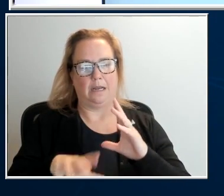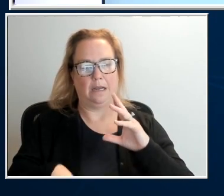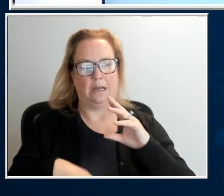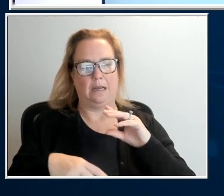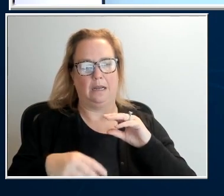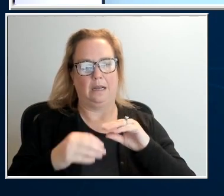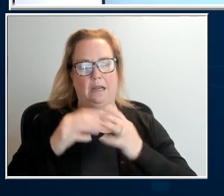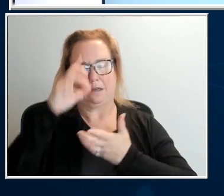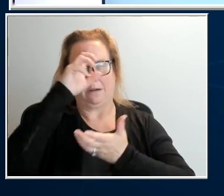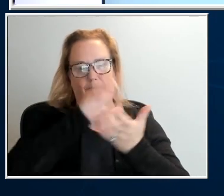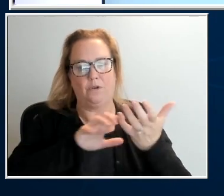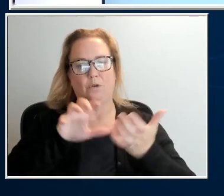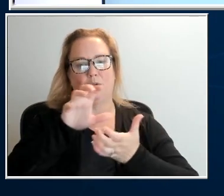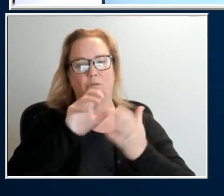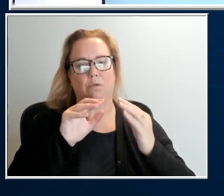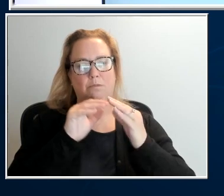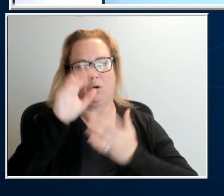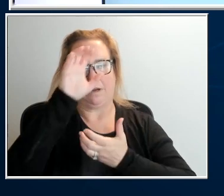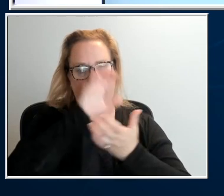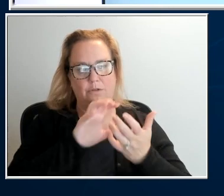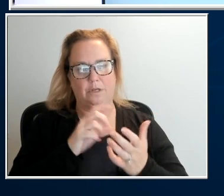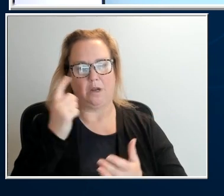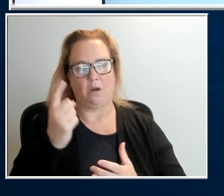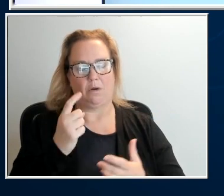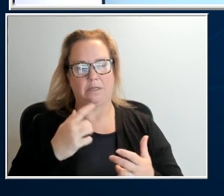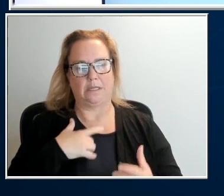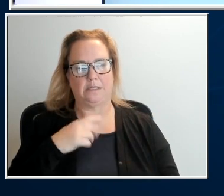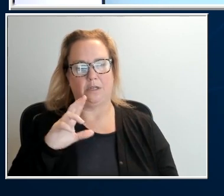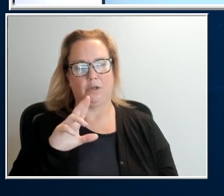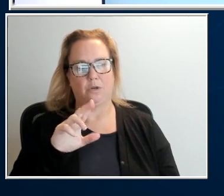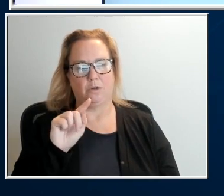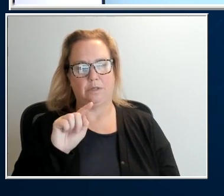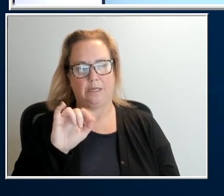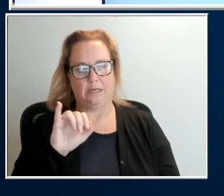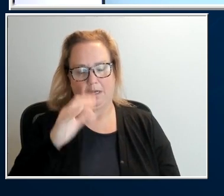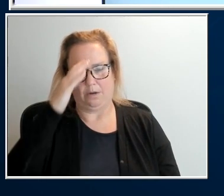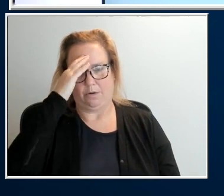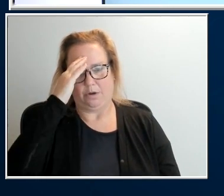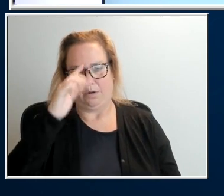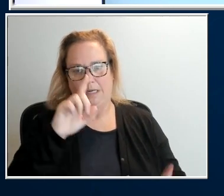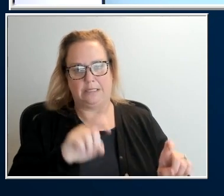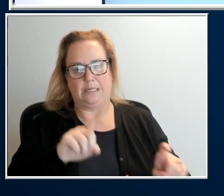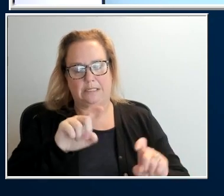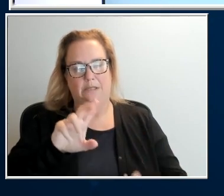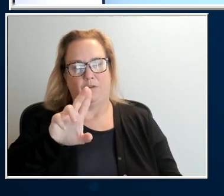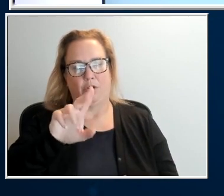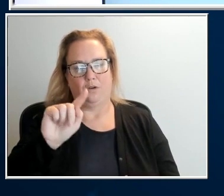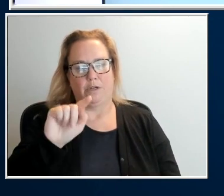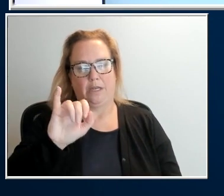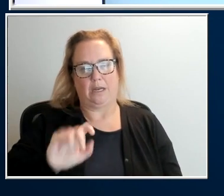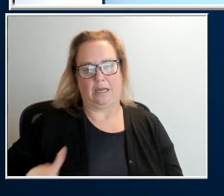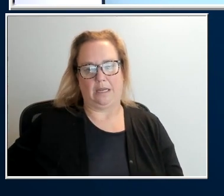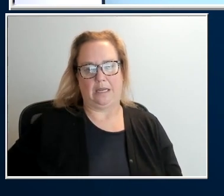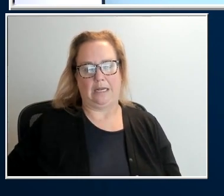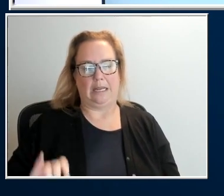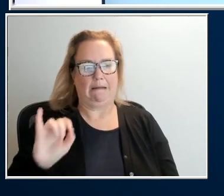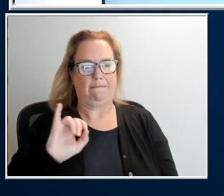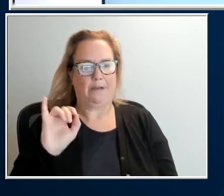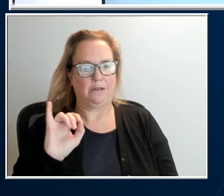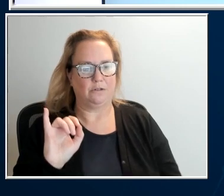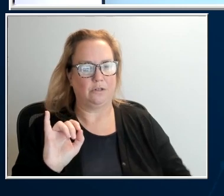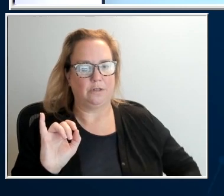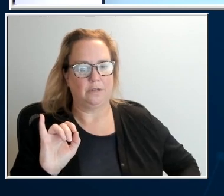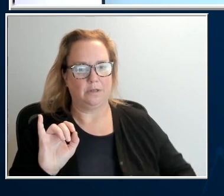confused episodes, he always has a UTI. We know now to get him tested for a UTI or a kidney infection. Is